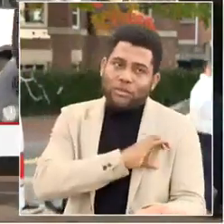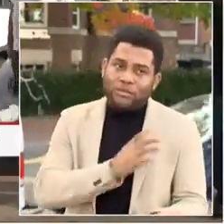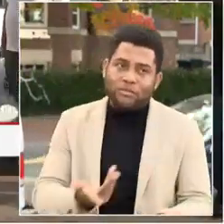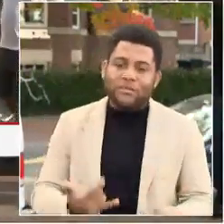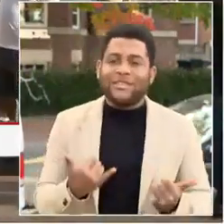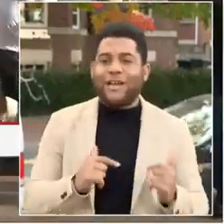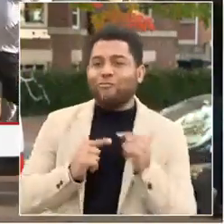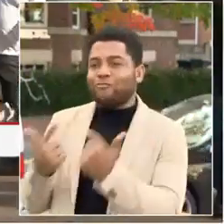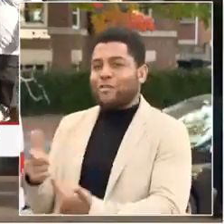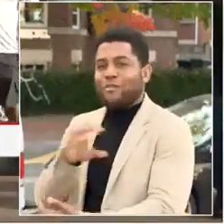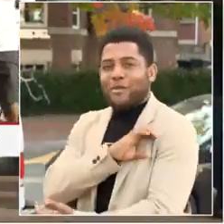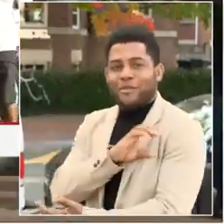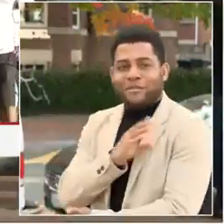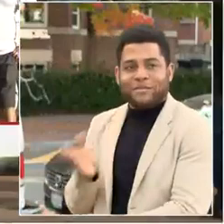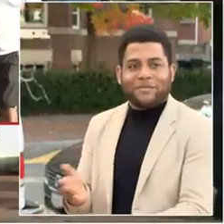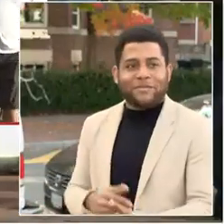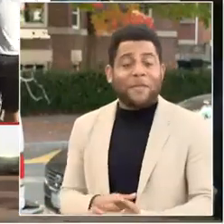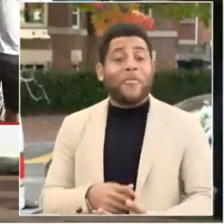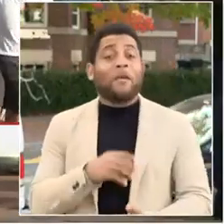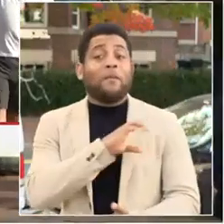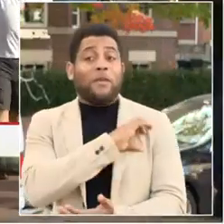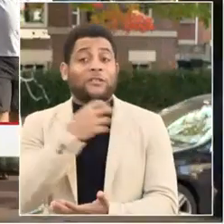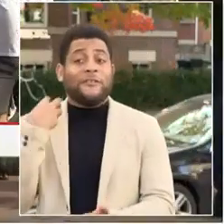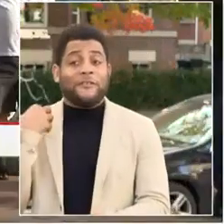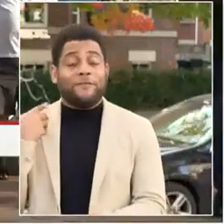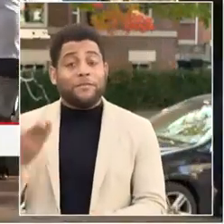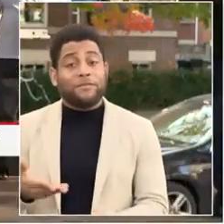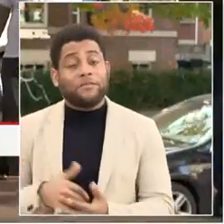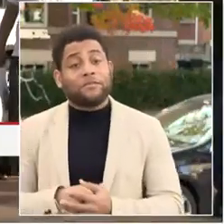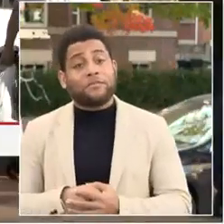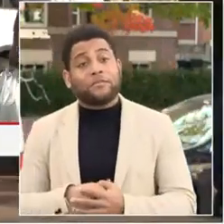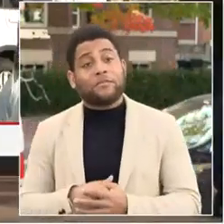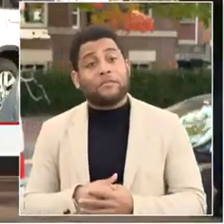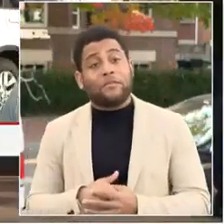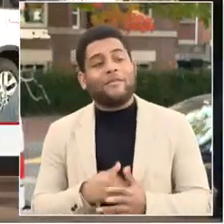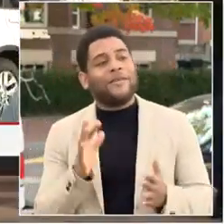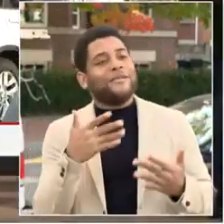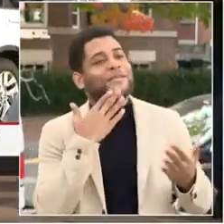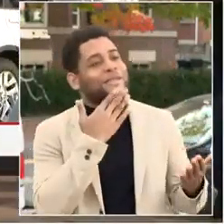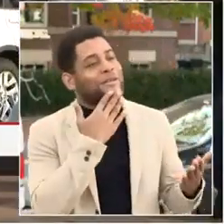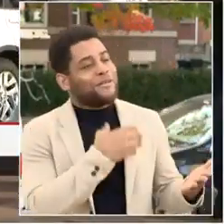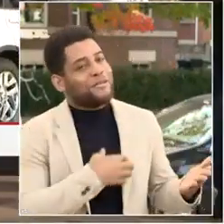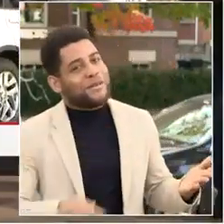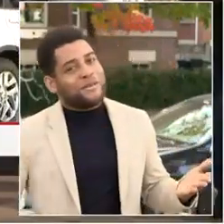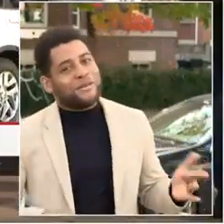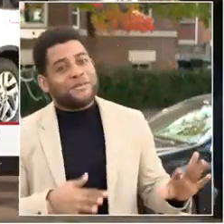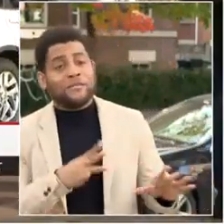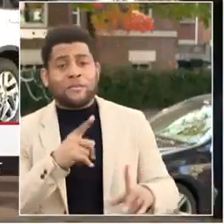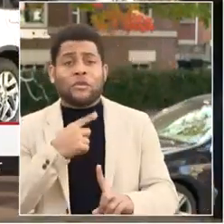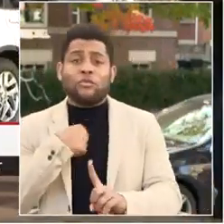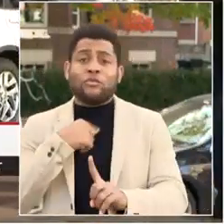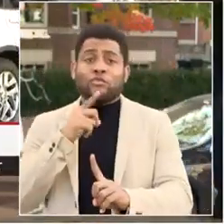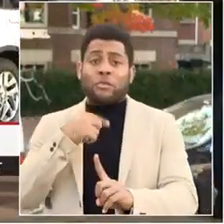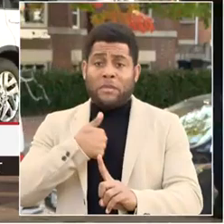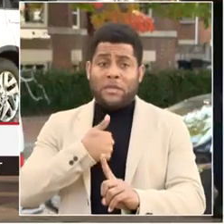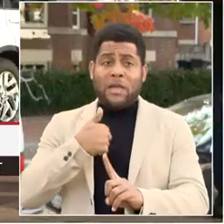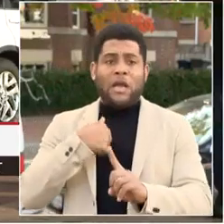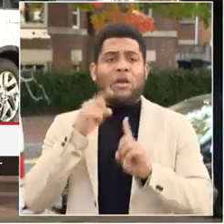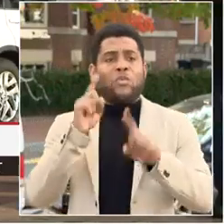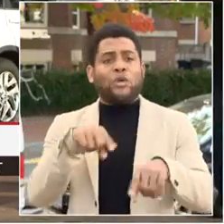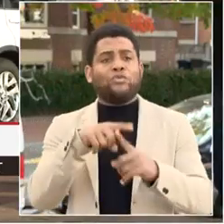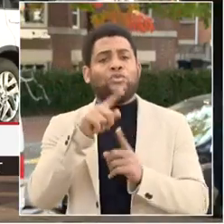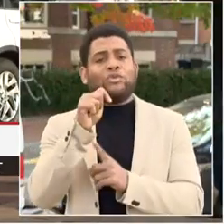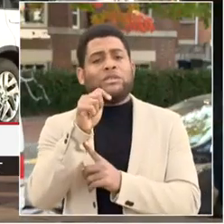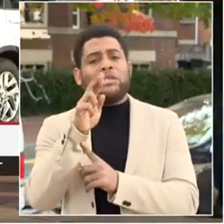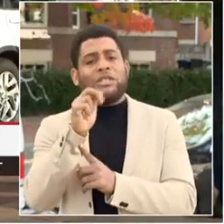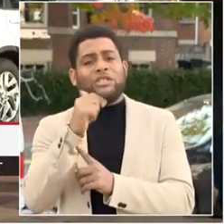Thank you, Madam Mayor. And to address your question further, I actually went to Target today. I took a tour of Target myself. I met with some of the corporate